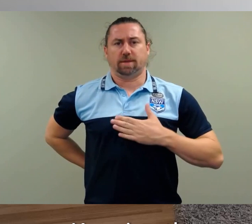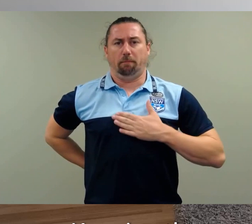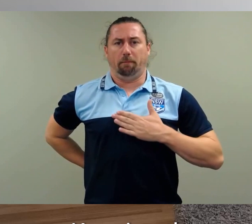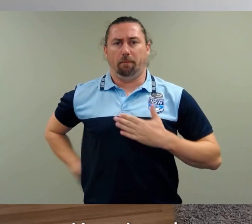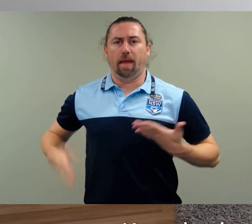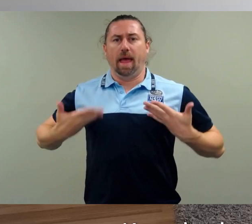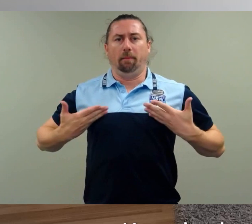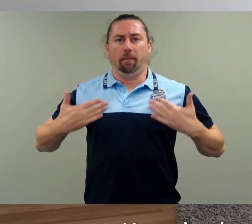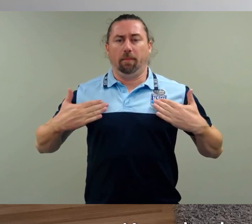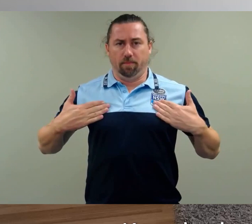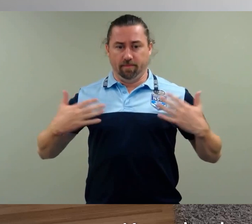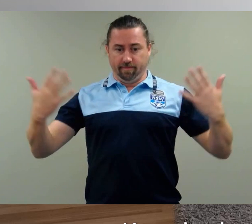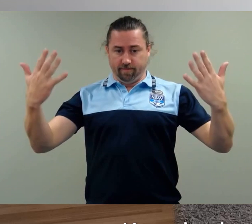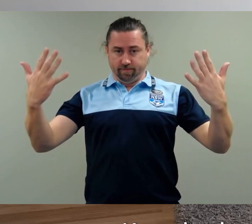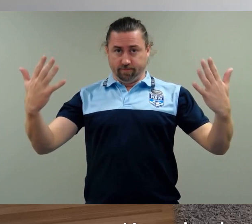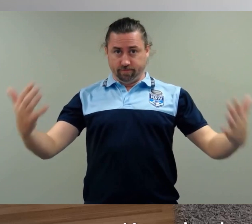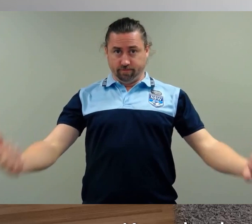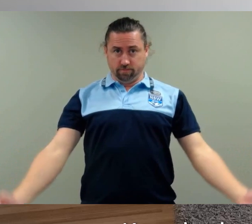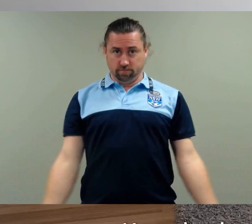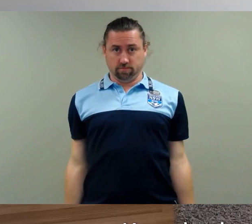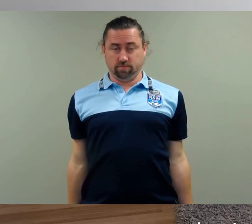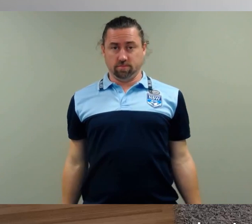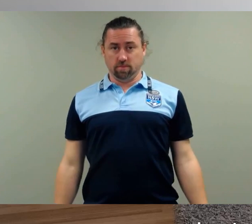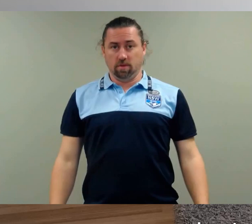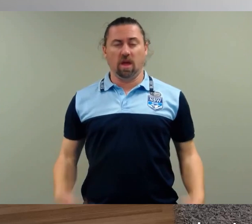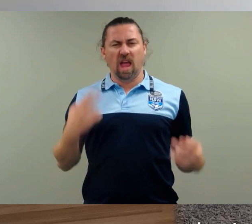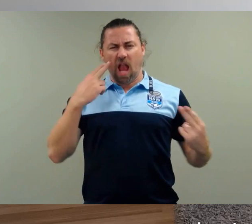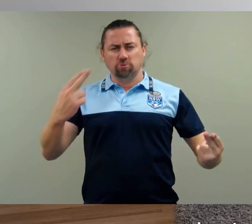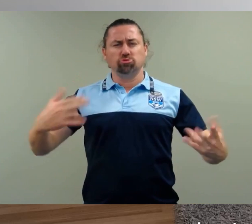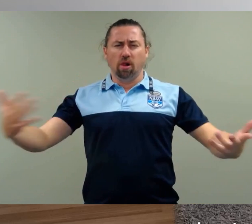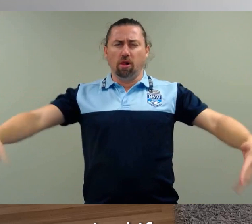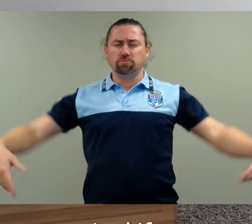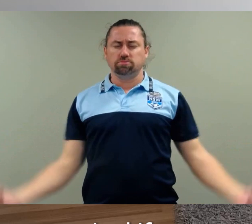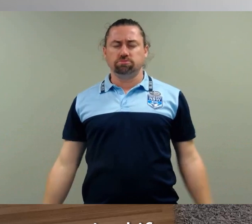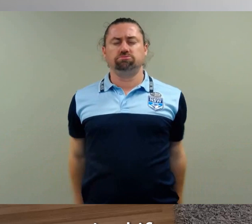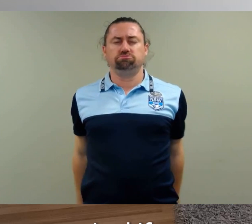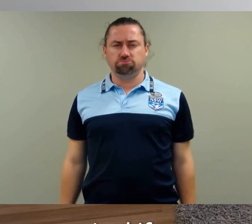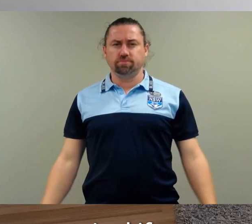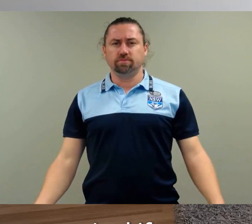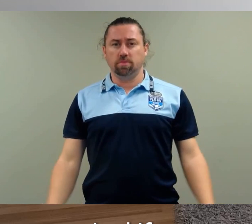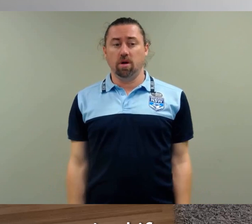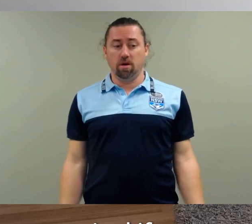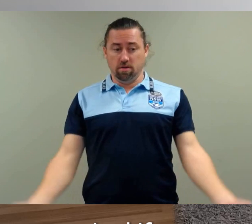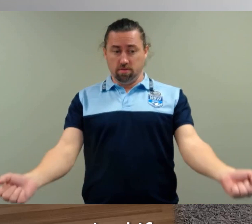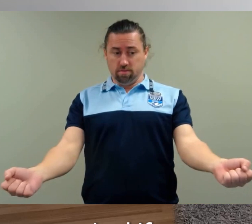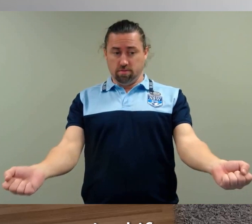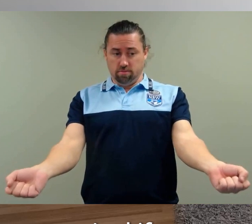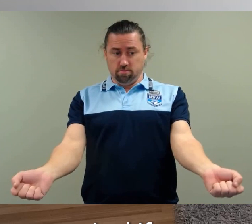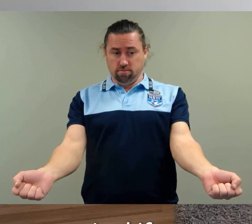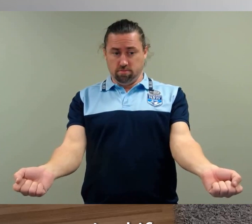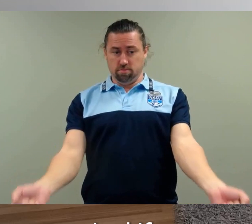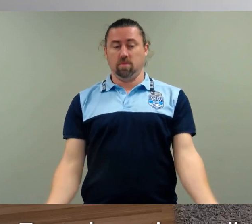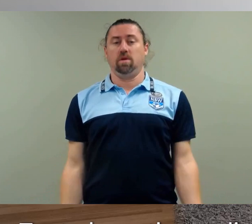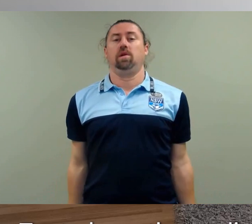chest out. Keep both arms to the sides of your body, letting them hang naturally, and if you can, have both palms